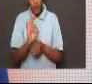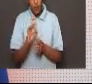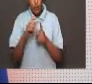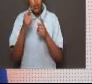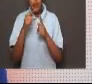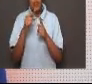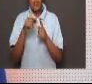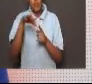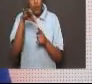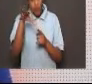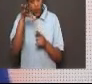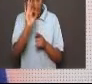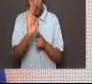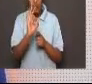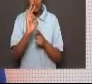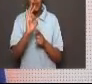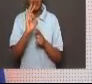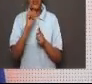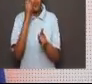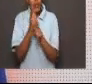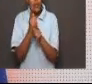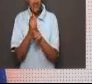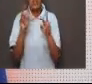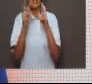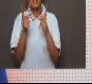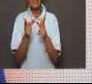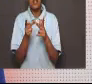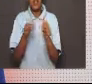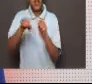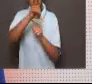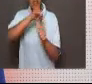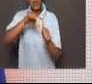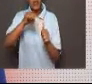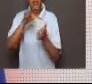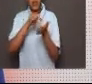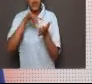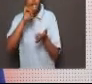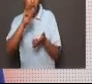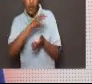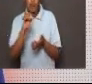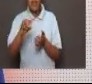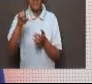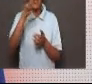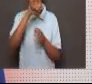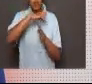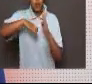an arrangement of appropriately placed atomic nuclei and